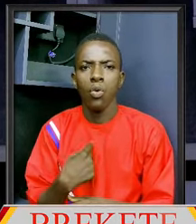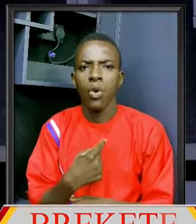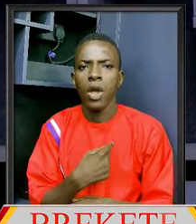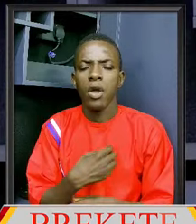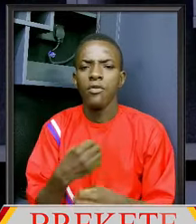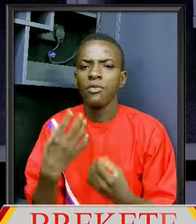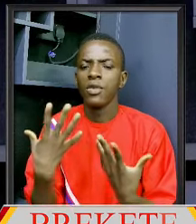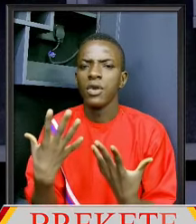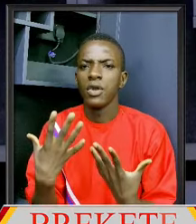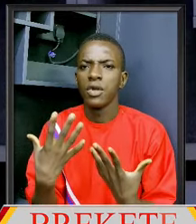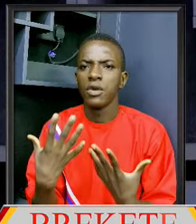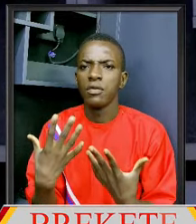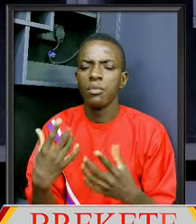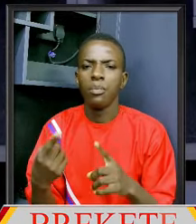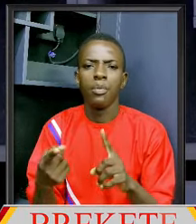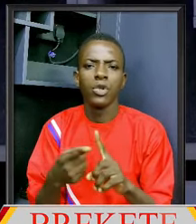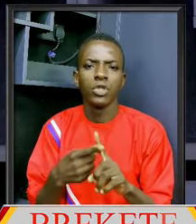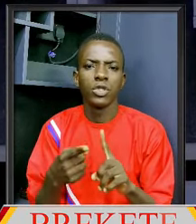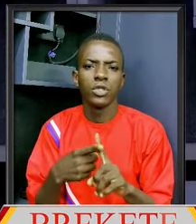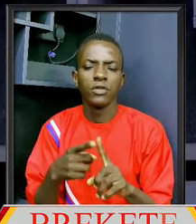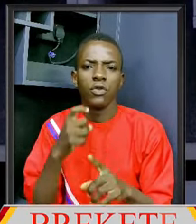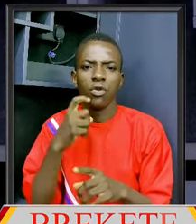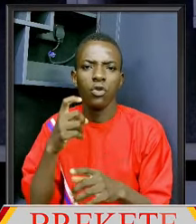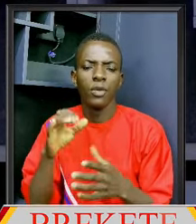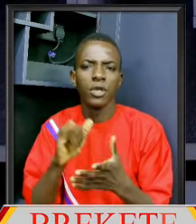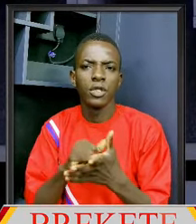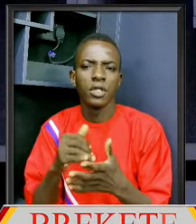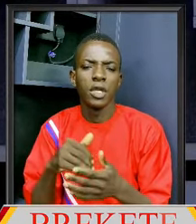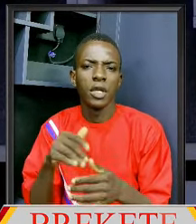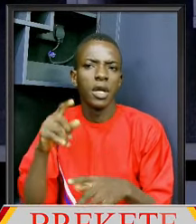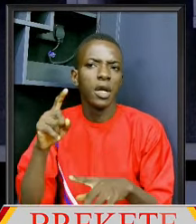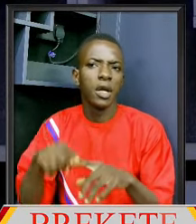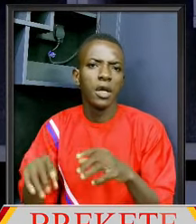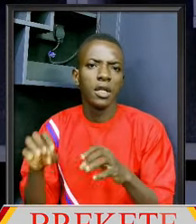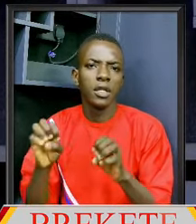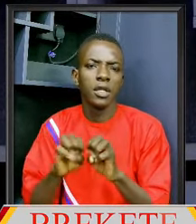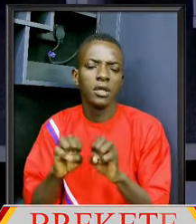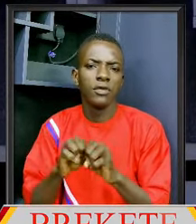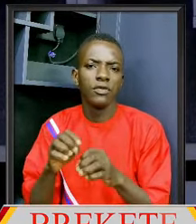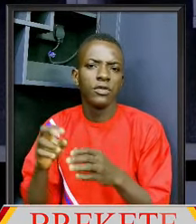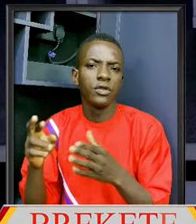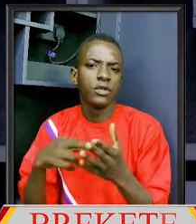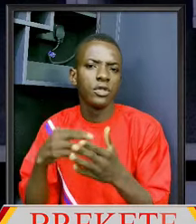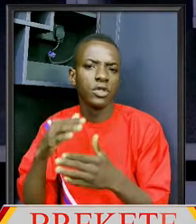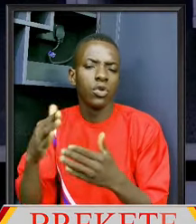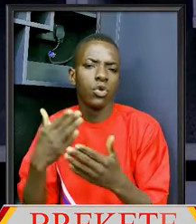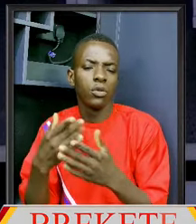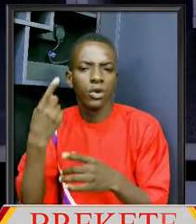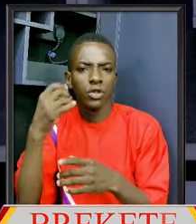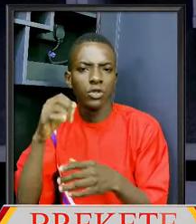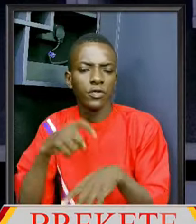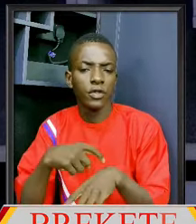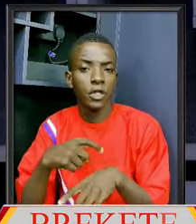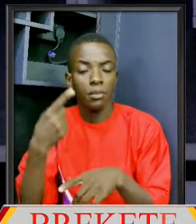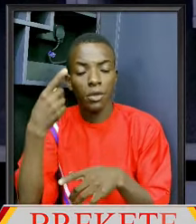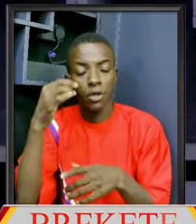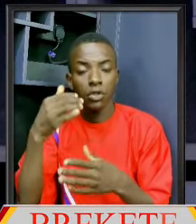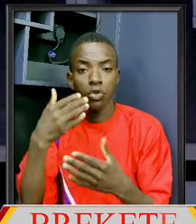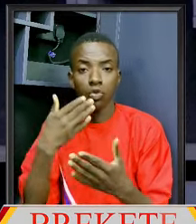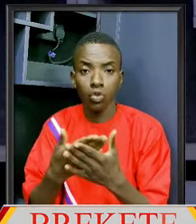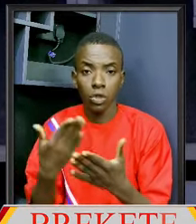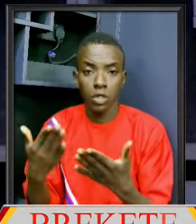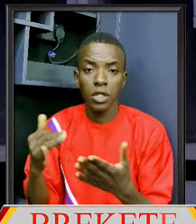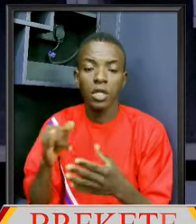we have a lot of comments, positive comments that I can't even read all because of time. But the good thing be